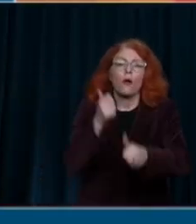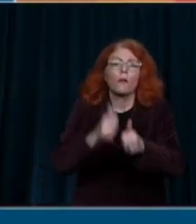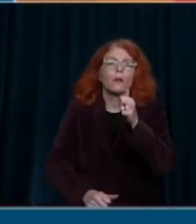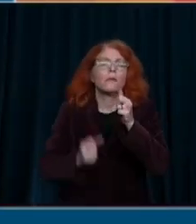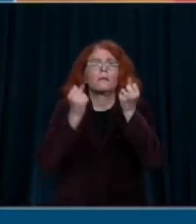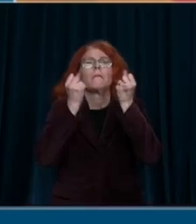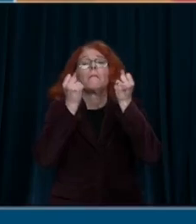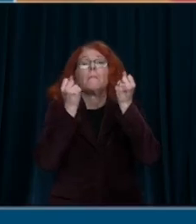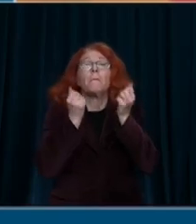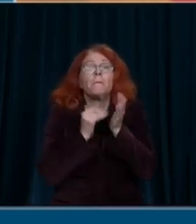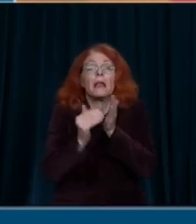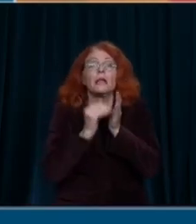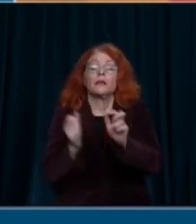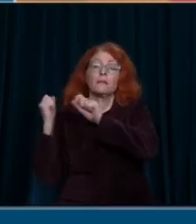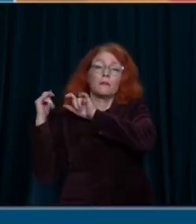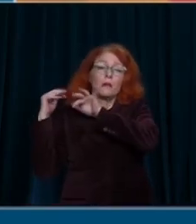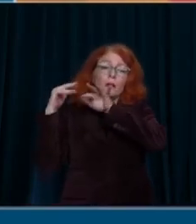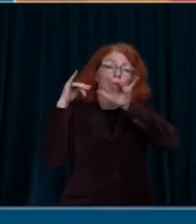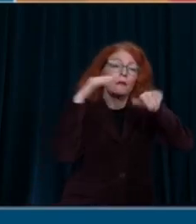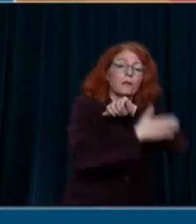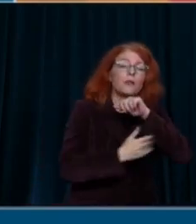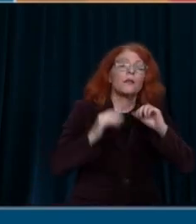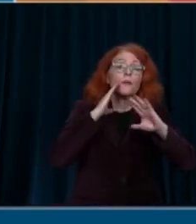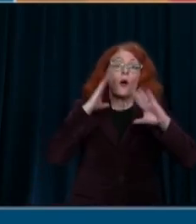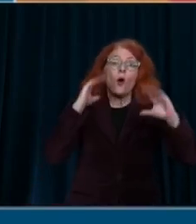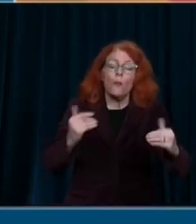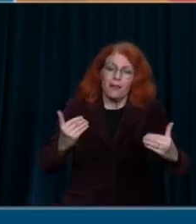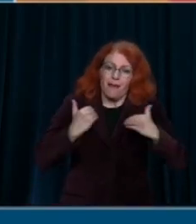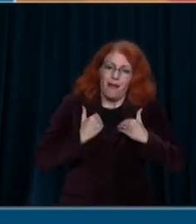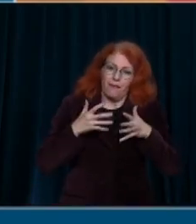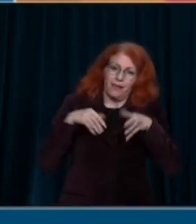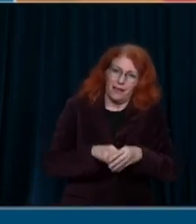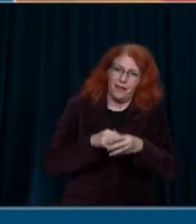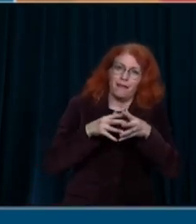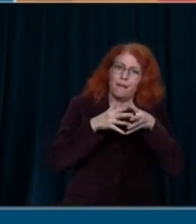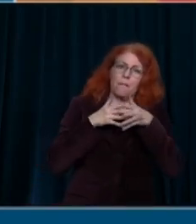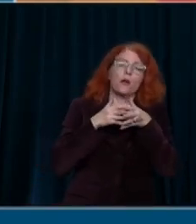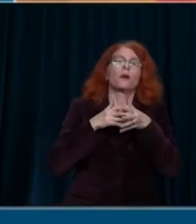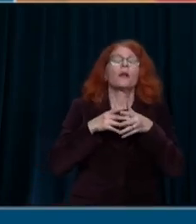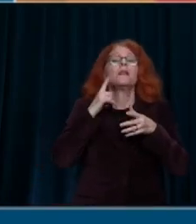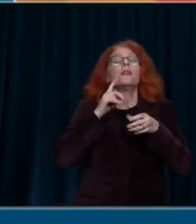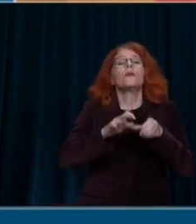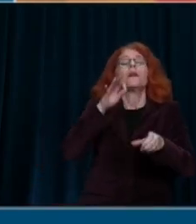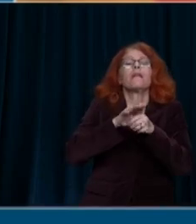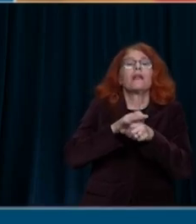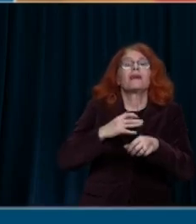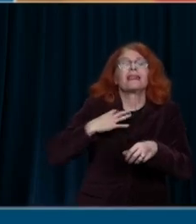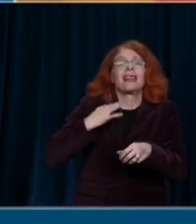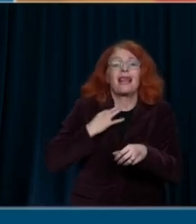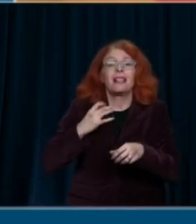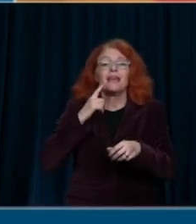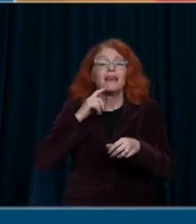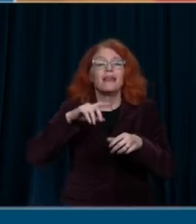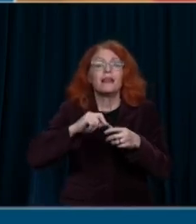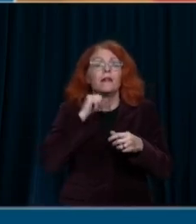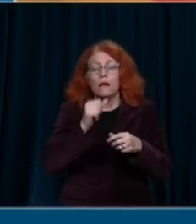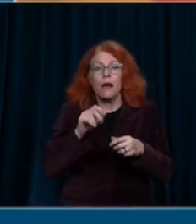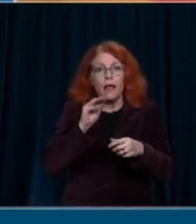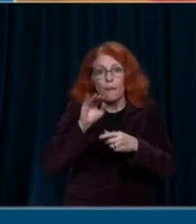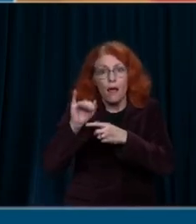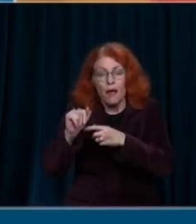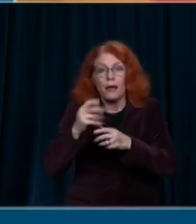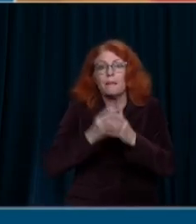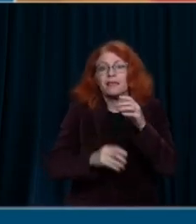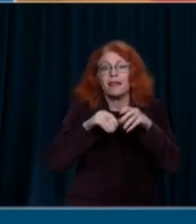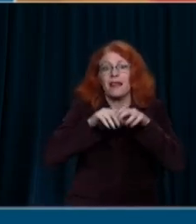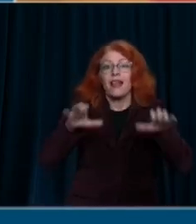into this country because of the hope that America is. We need to elect a candidate to Congress that isn't missing in action, that has had